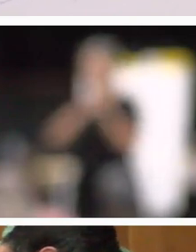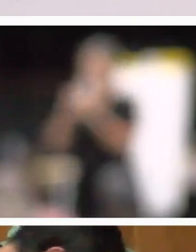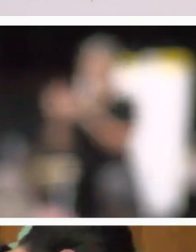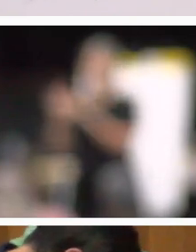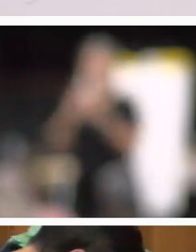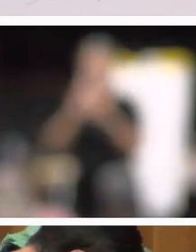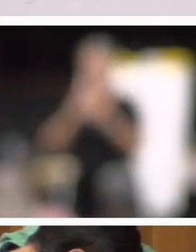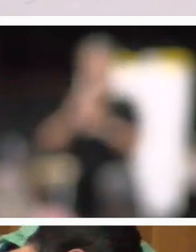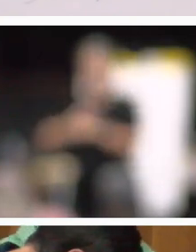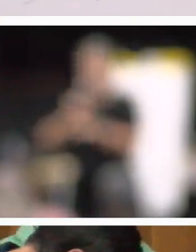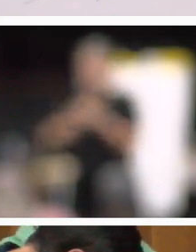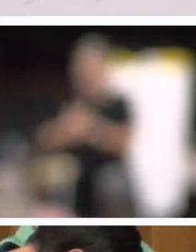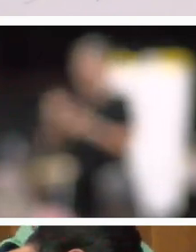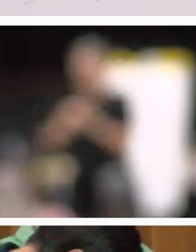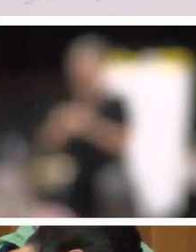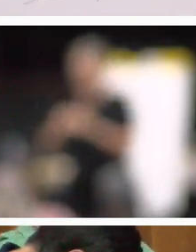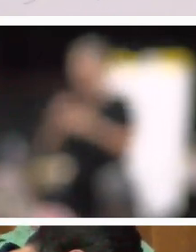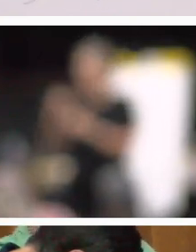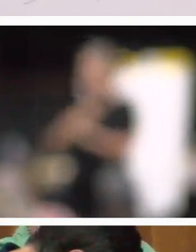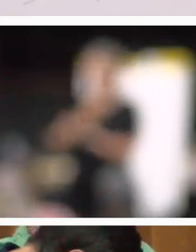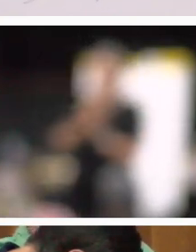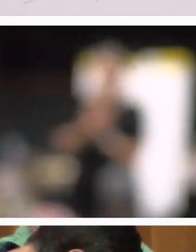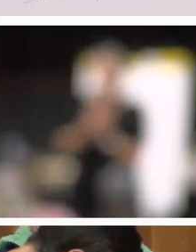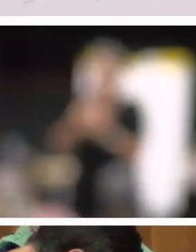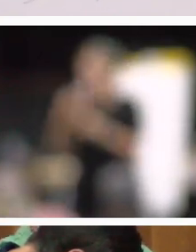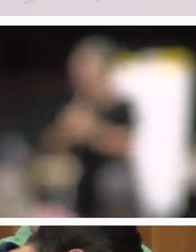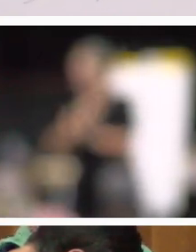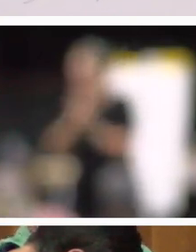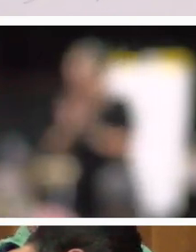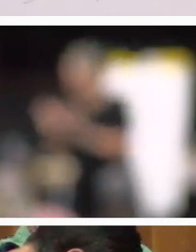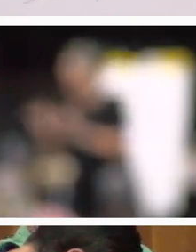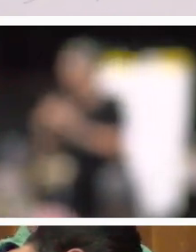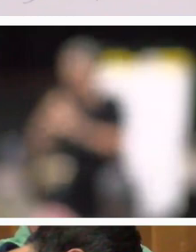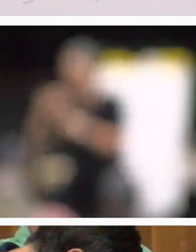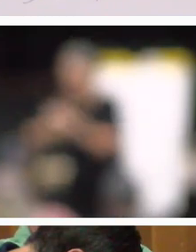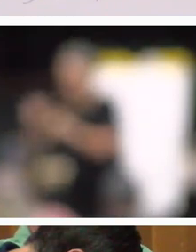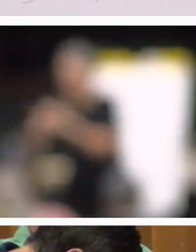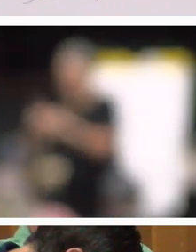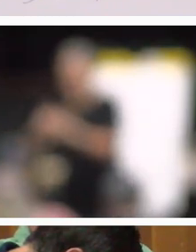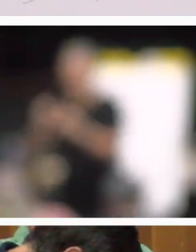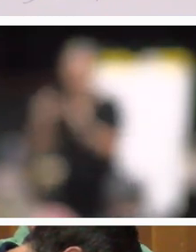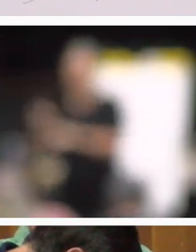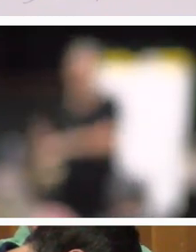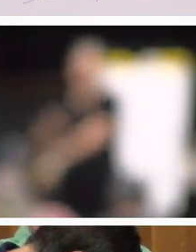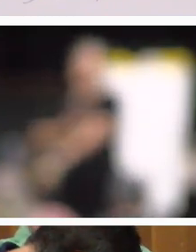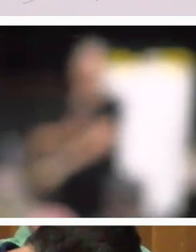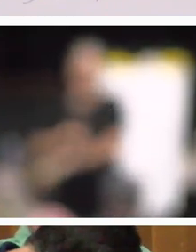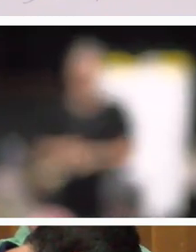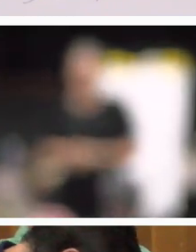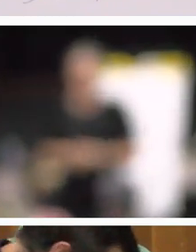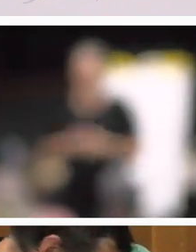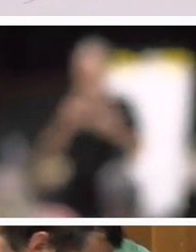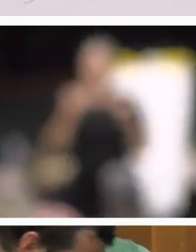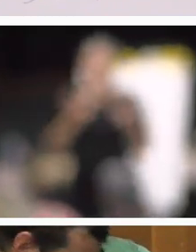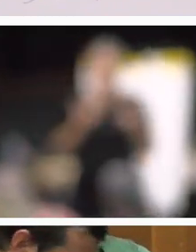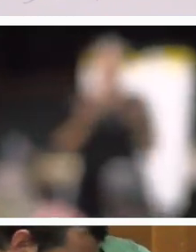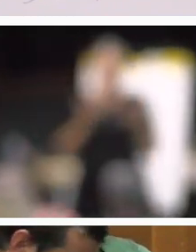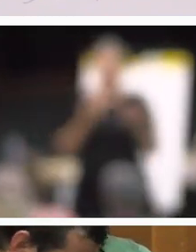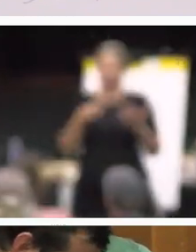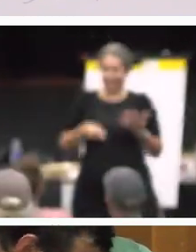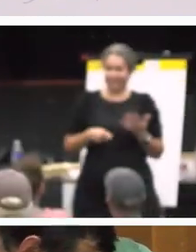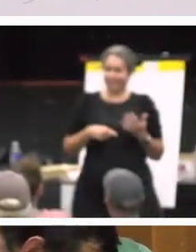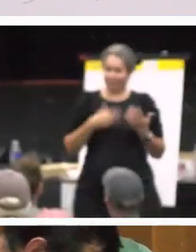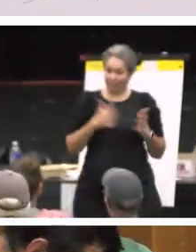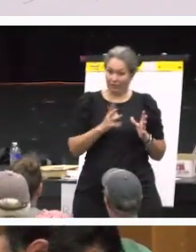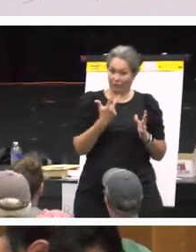results follow, funding follows, and things move, and we have real progress. So we're at the end of one phase of a dialogue, beginning